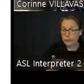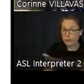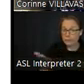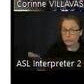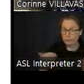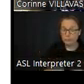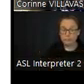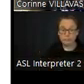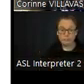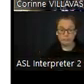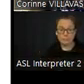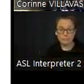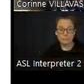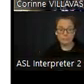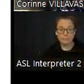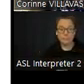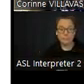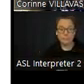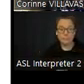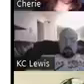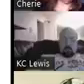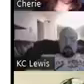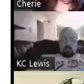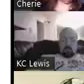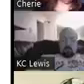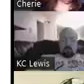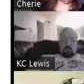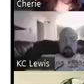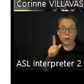And section 2.1, makeup of the board.